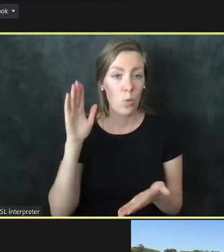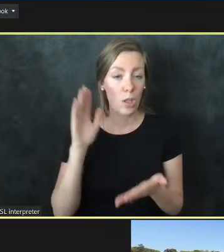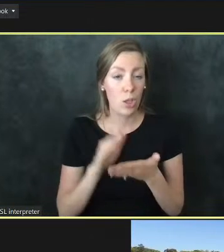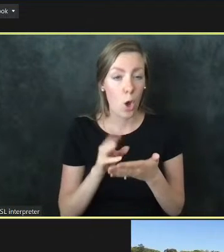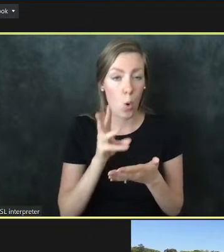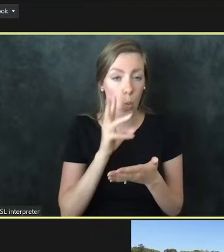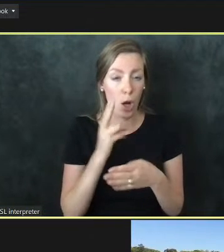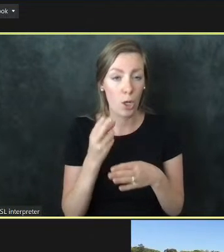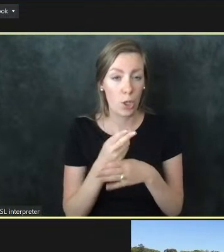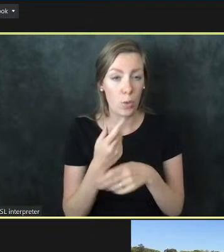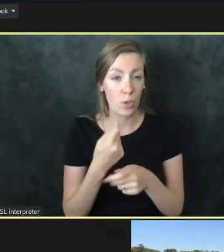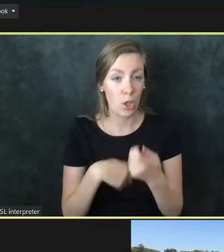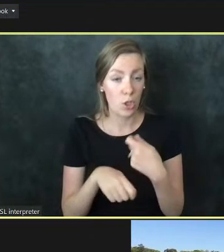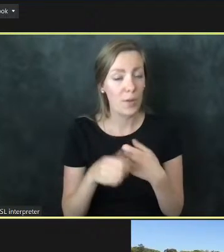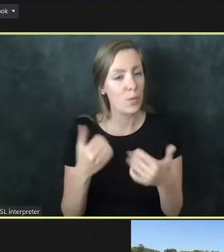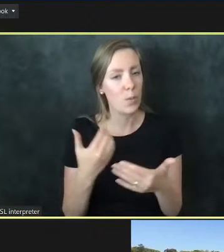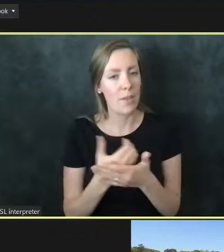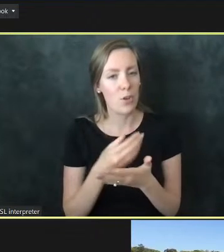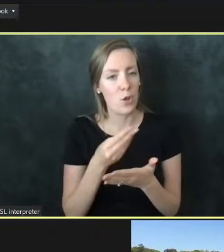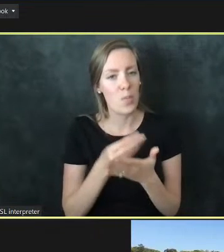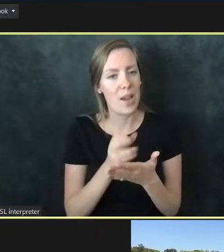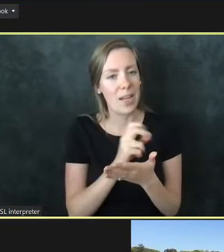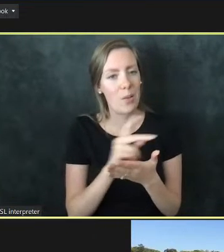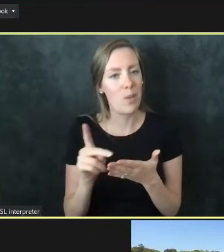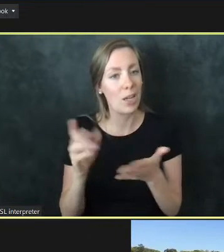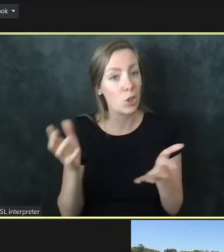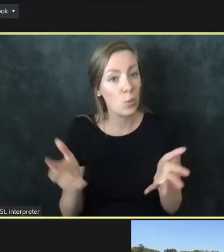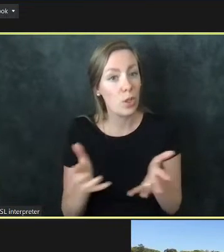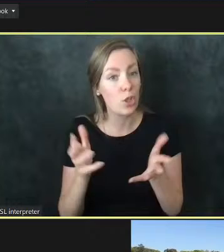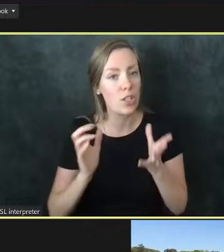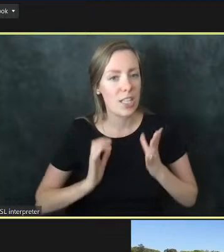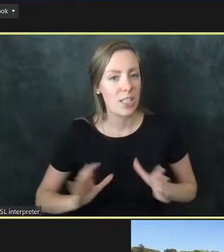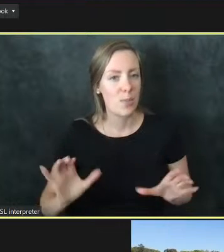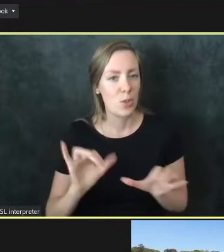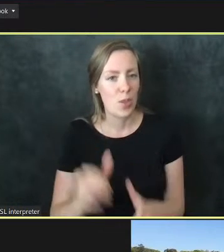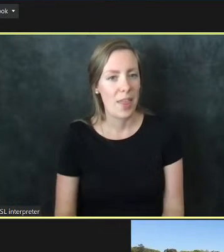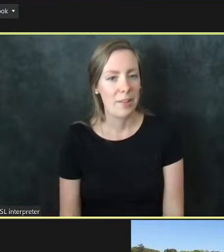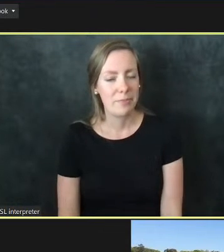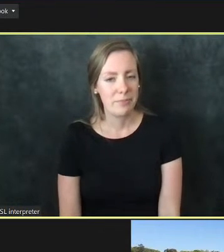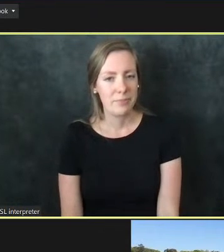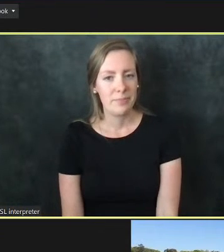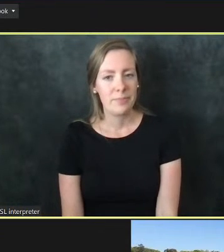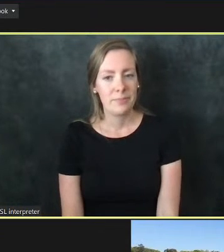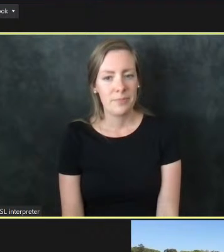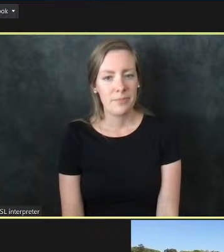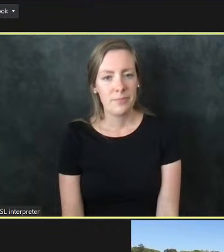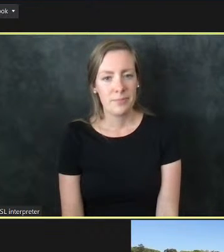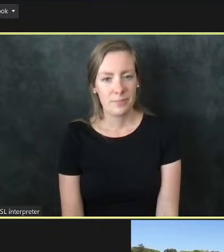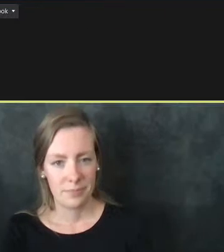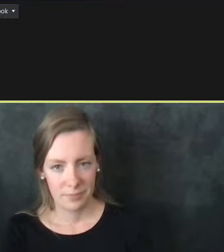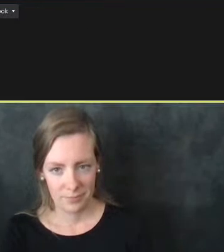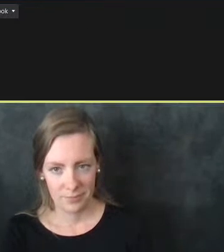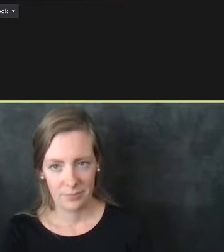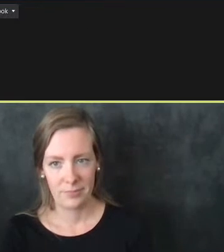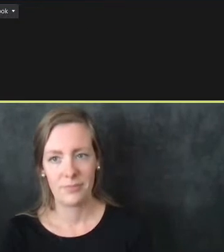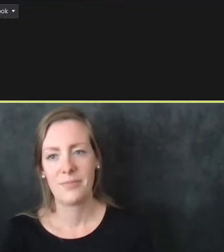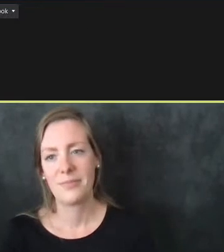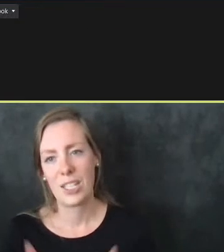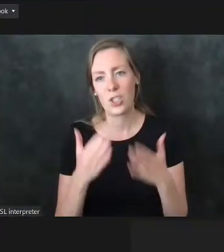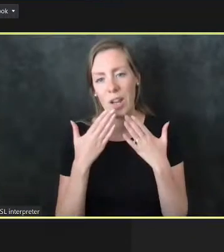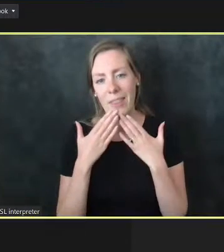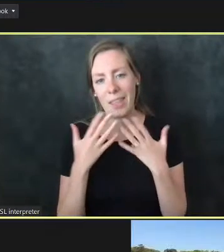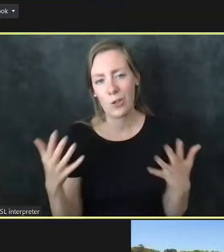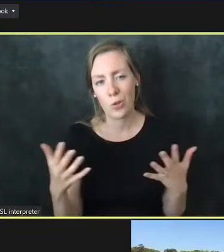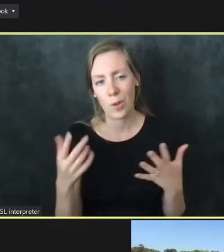have a new rebate and incentive to encourage customers to tenemos do también that. un rebate para eso, donde le un Very debate. much. This might be a quick one for you,